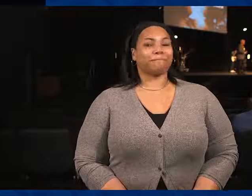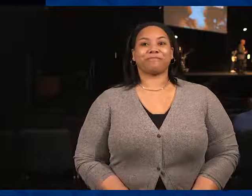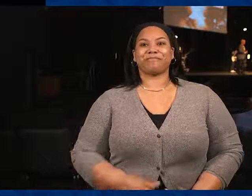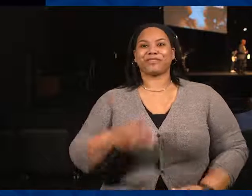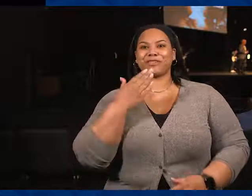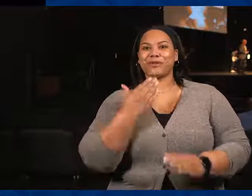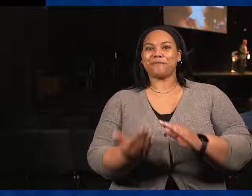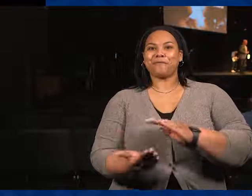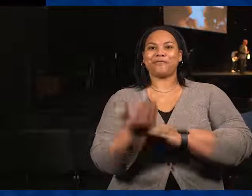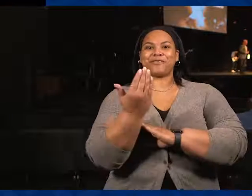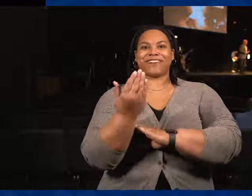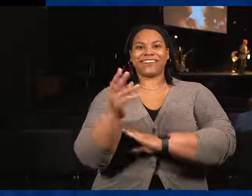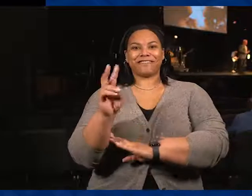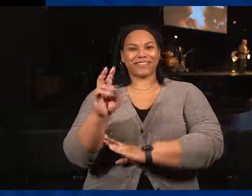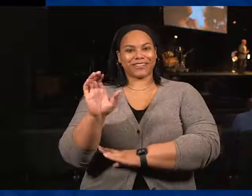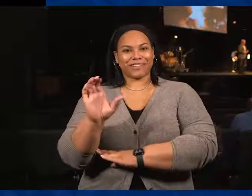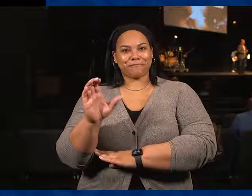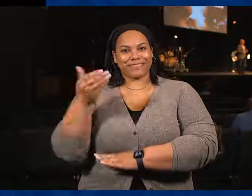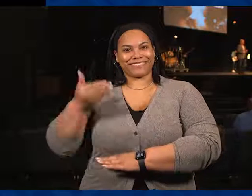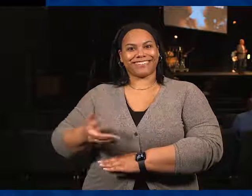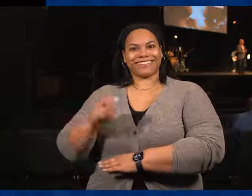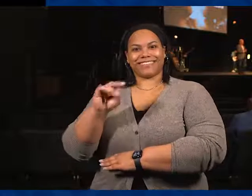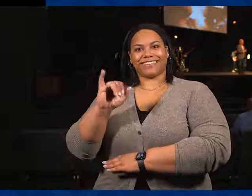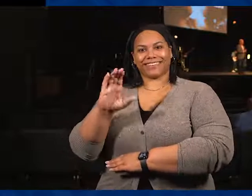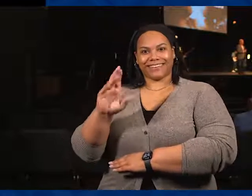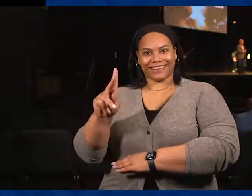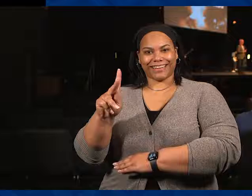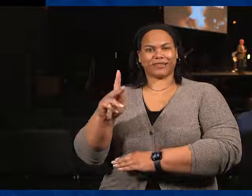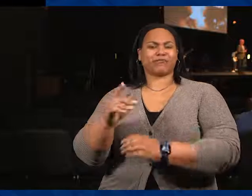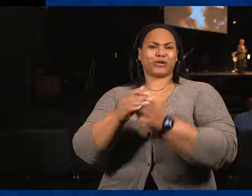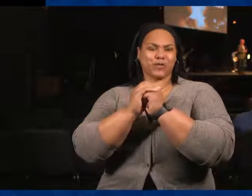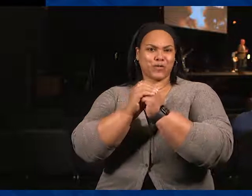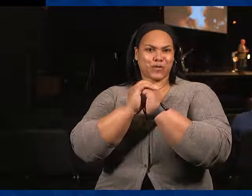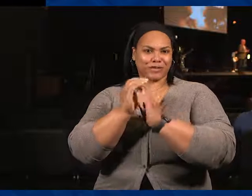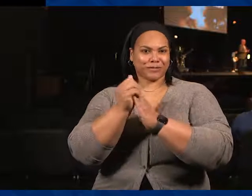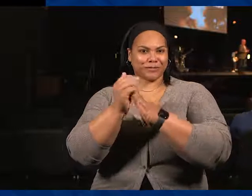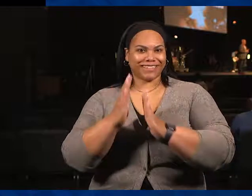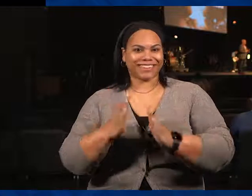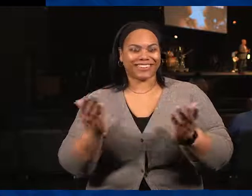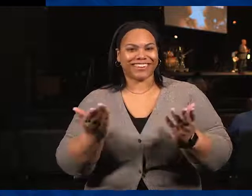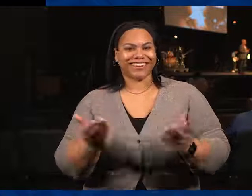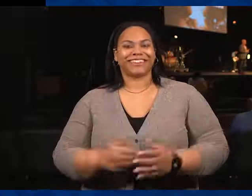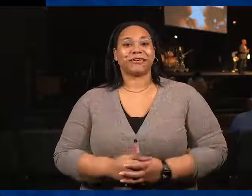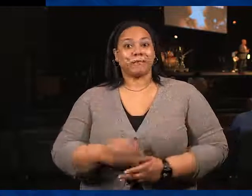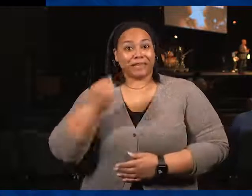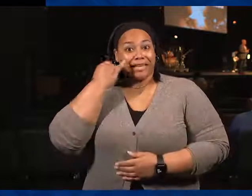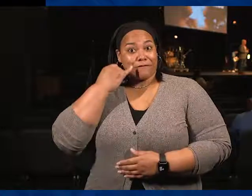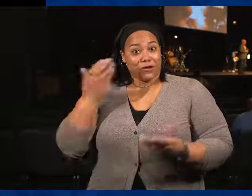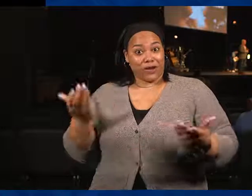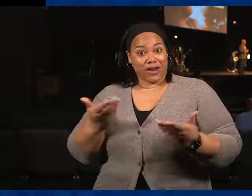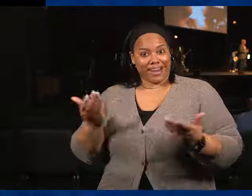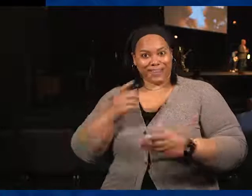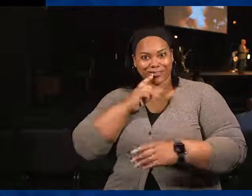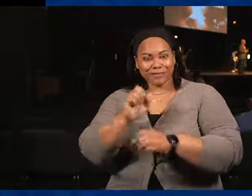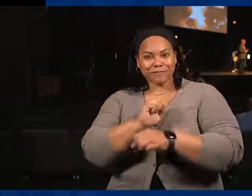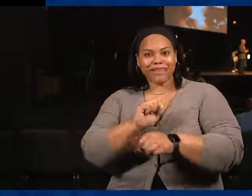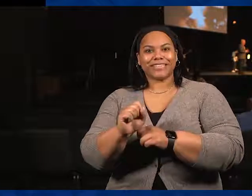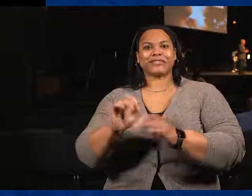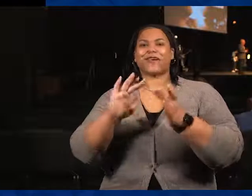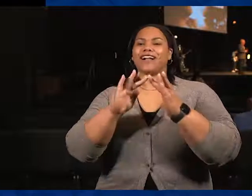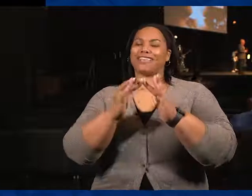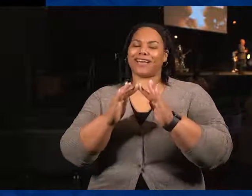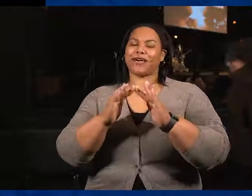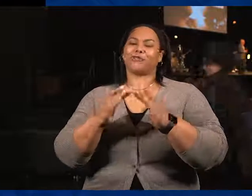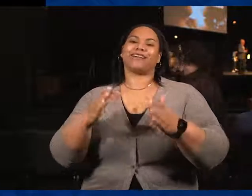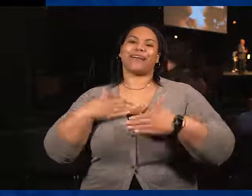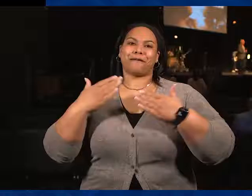Good morning, Vineyard Columbus. My name is Nick, and I'm one of the worship leaders here. Whether you're here in person or online, we're so glad you chose